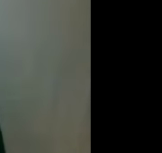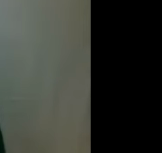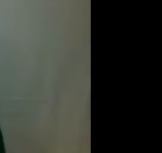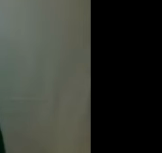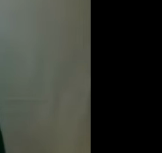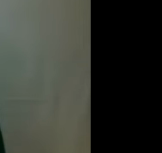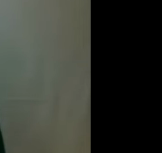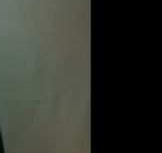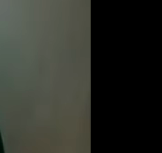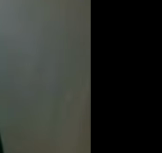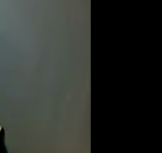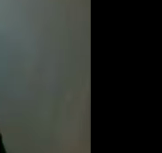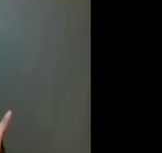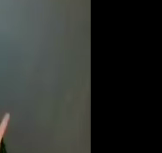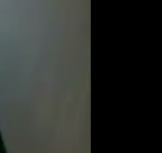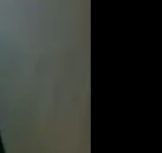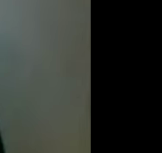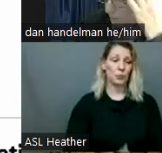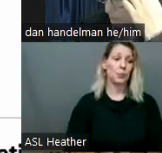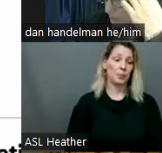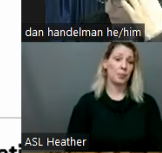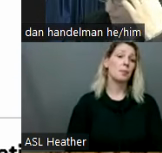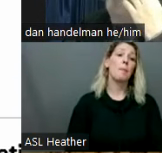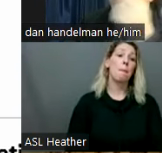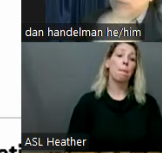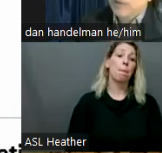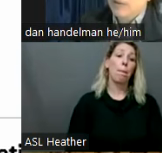I see general agreement. Thank you so much.